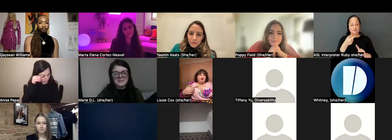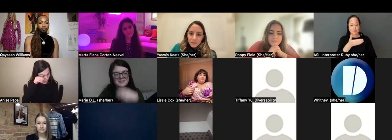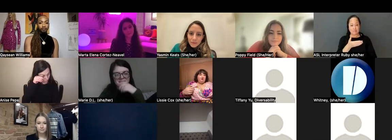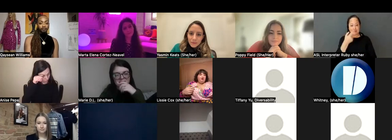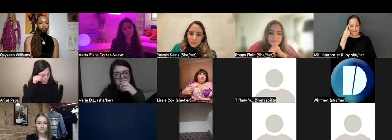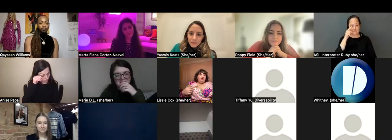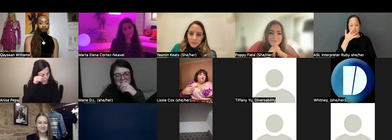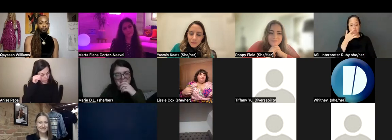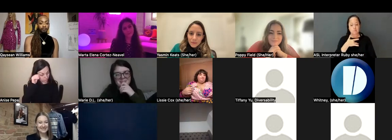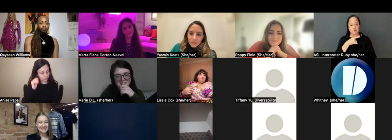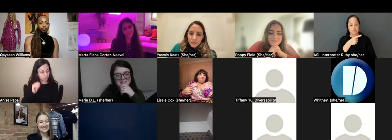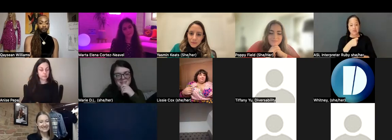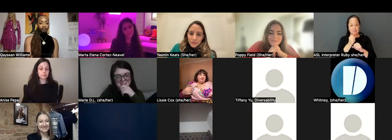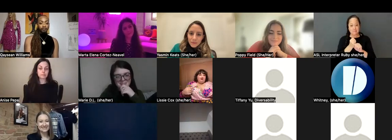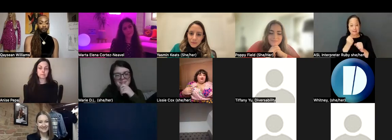it right now.